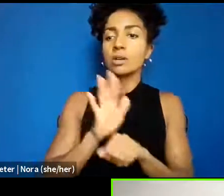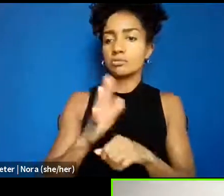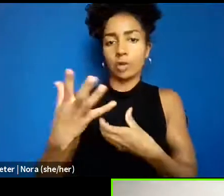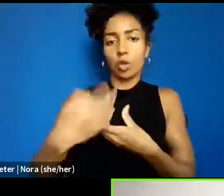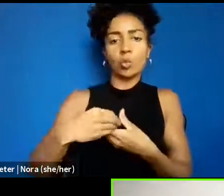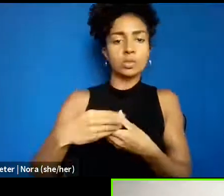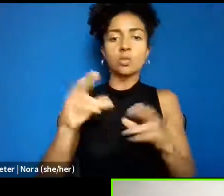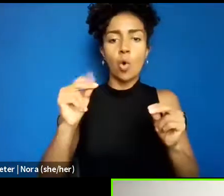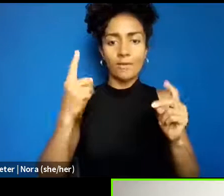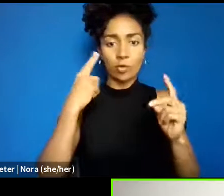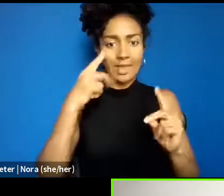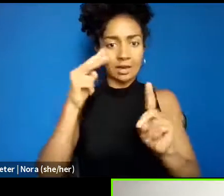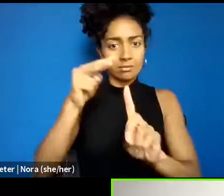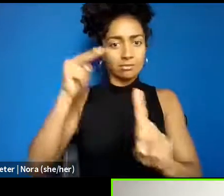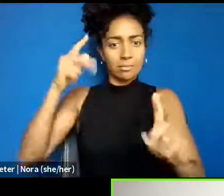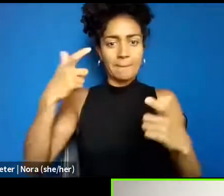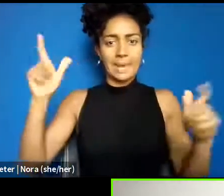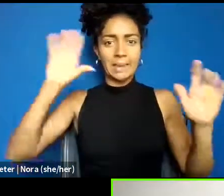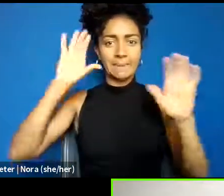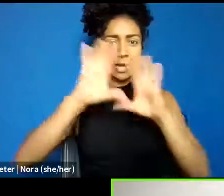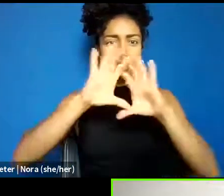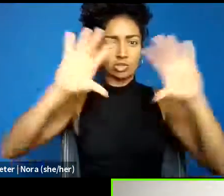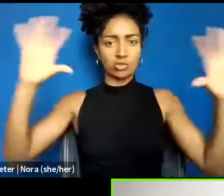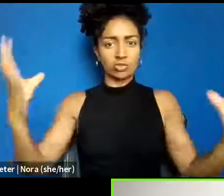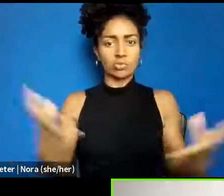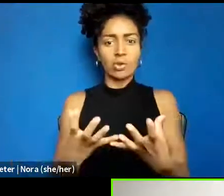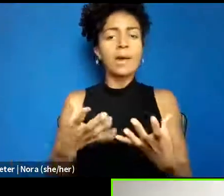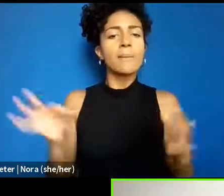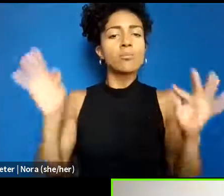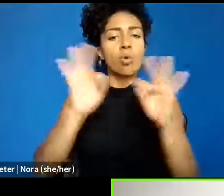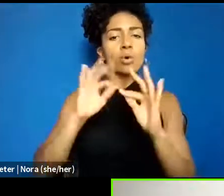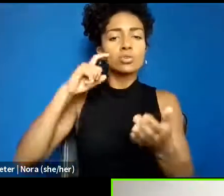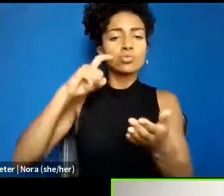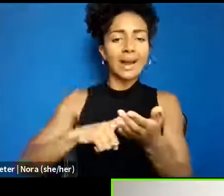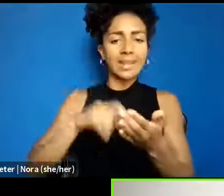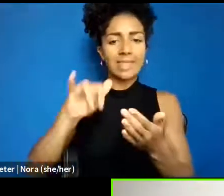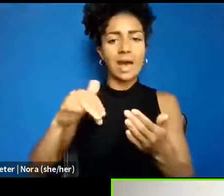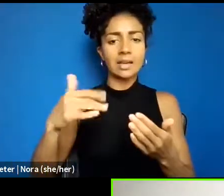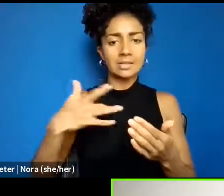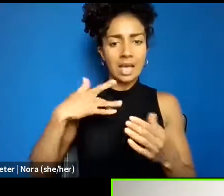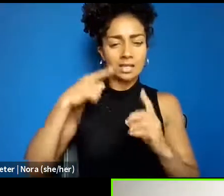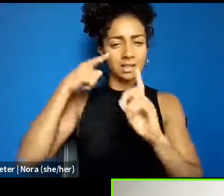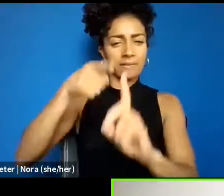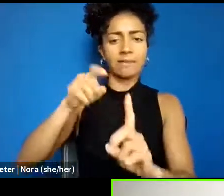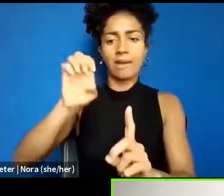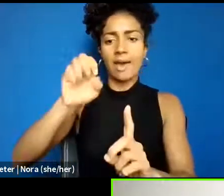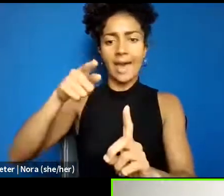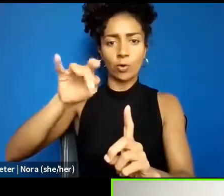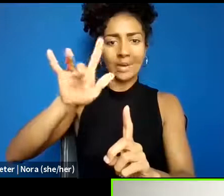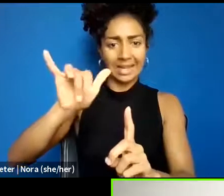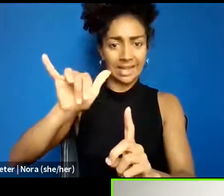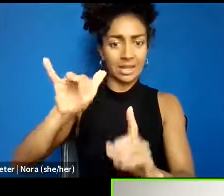of that, you have to be thinking about that sense of equity and fairness.